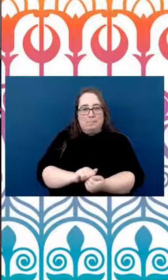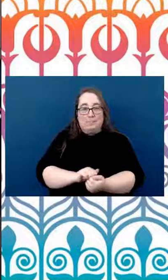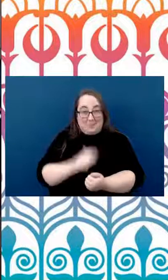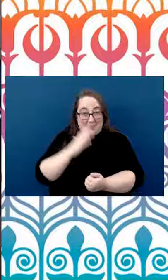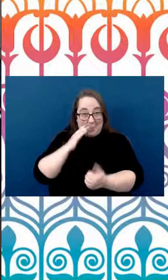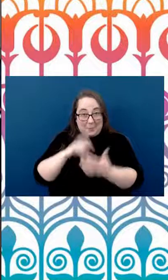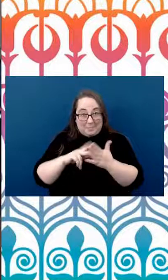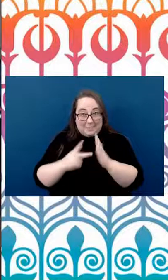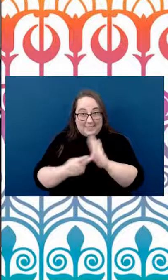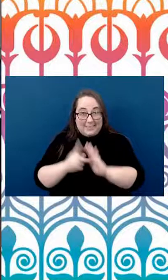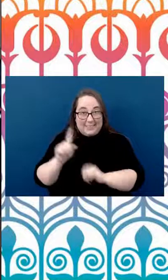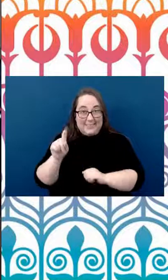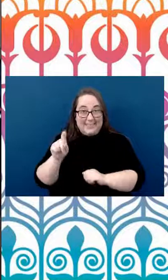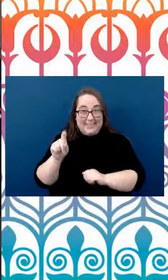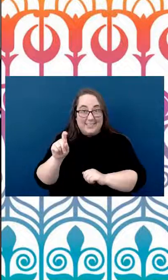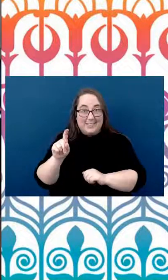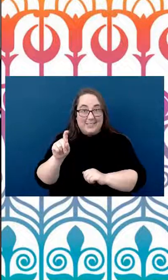means?